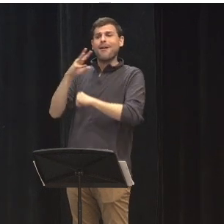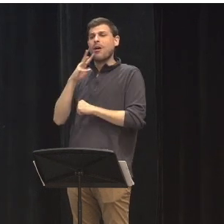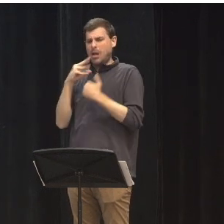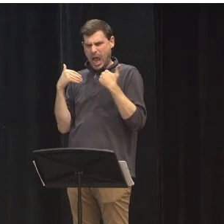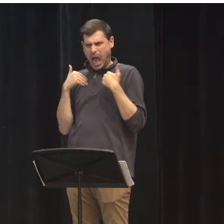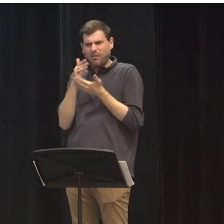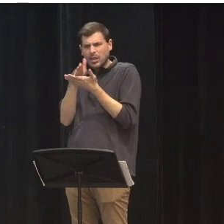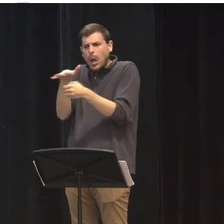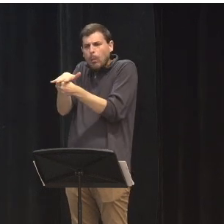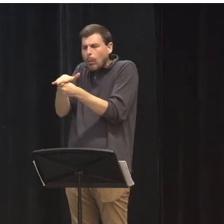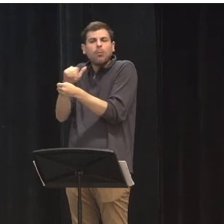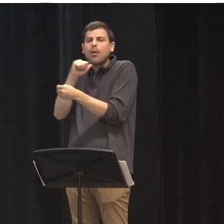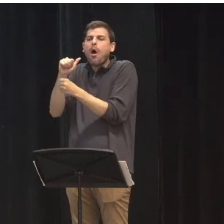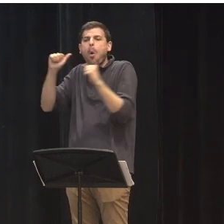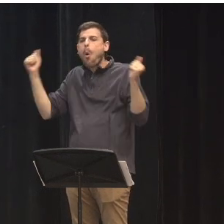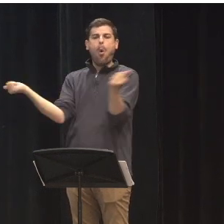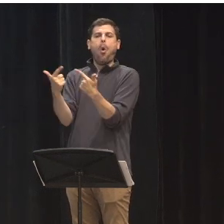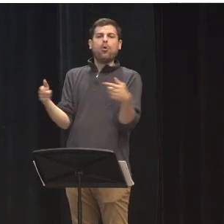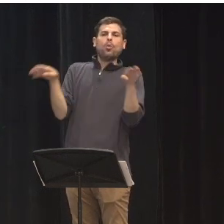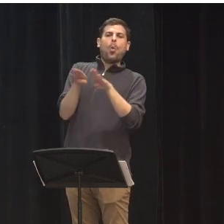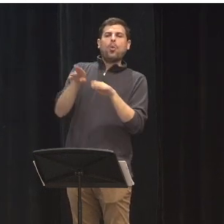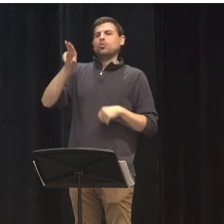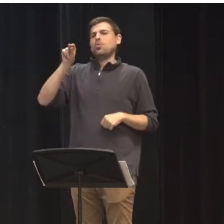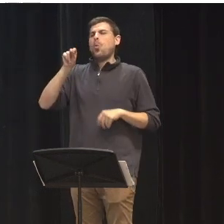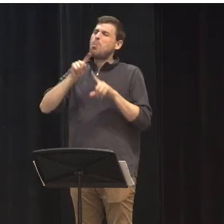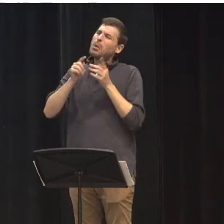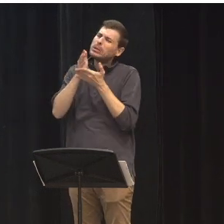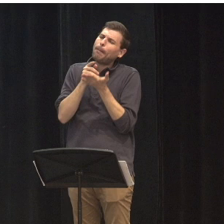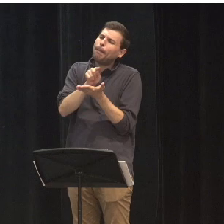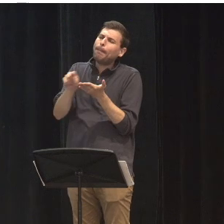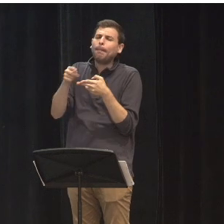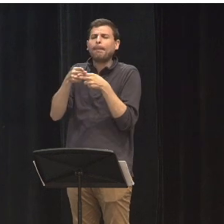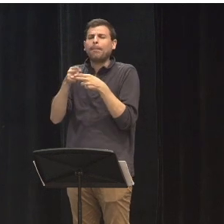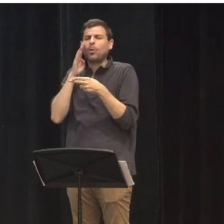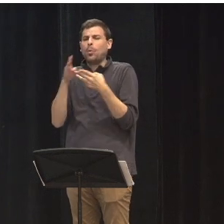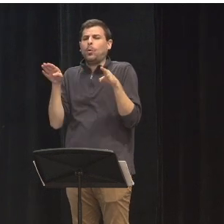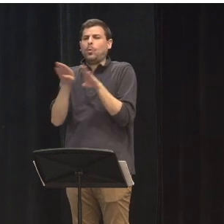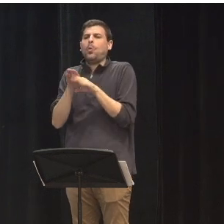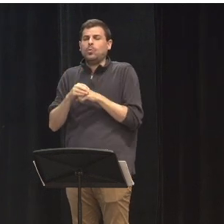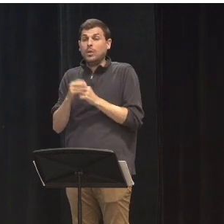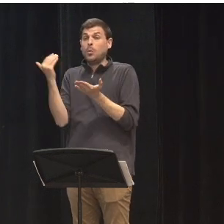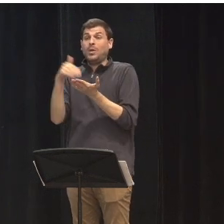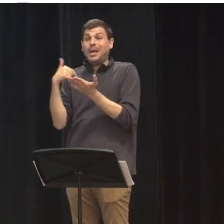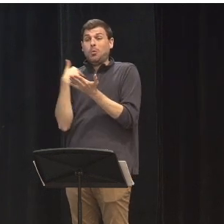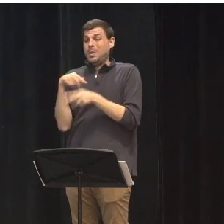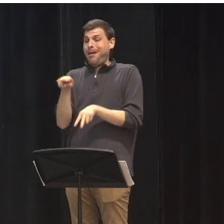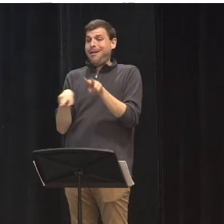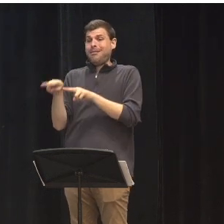the course of construction. But as a result of our work, which looks at the impacts both qualitatively and